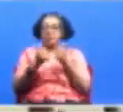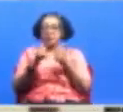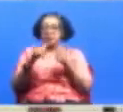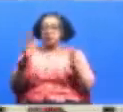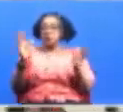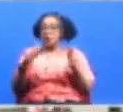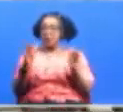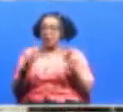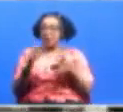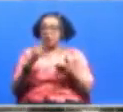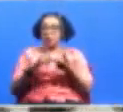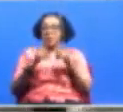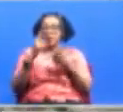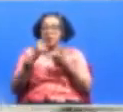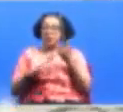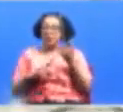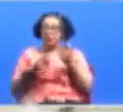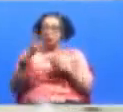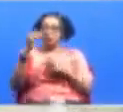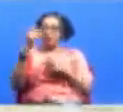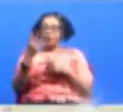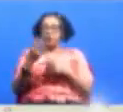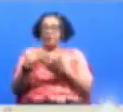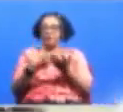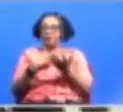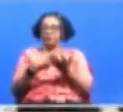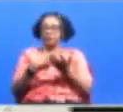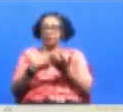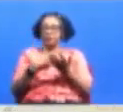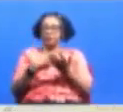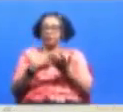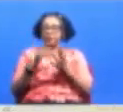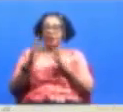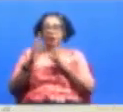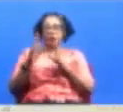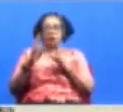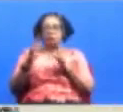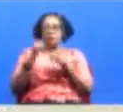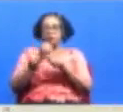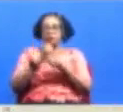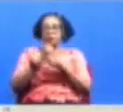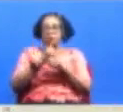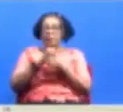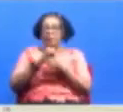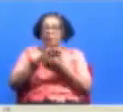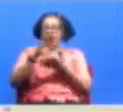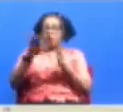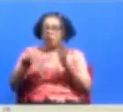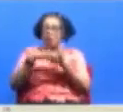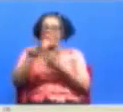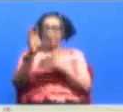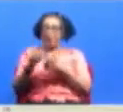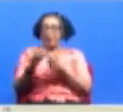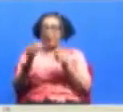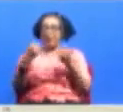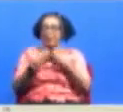in Scotland, what does the new year 2024 have in store? I hope to do the All African